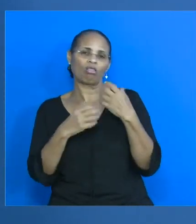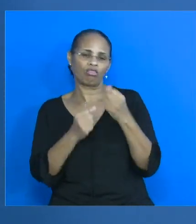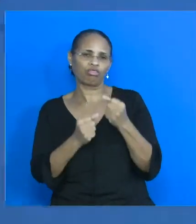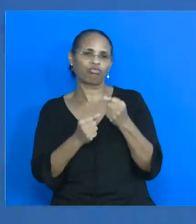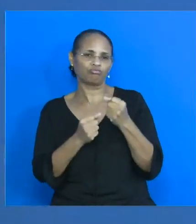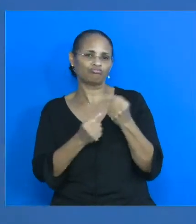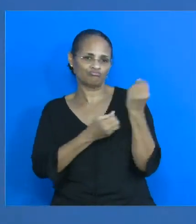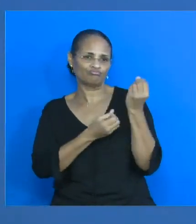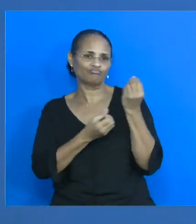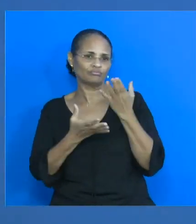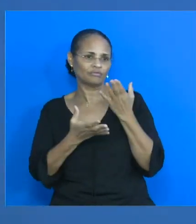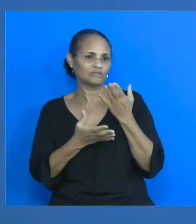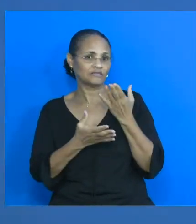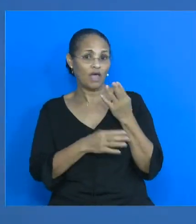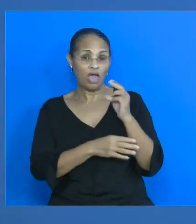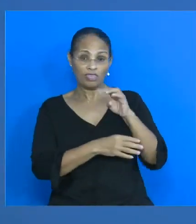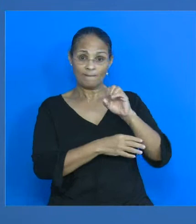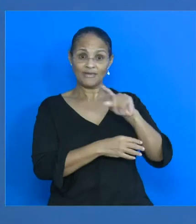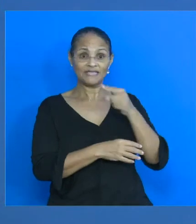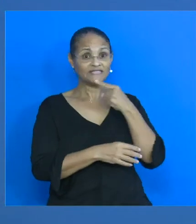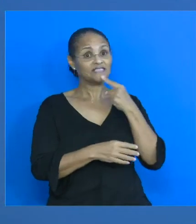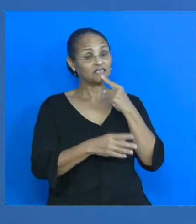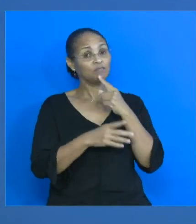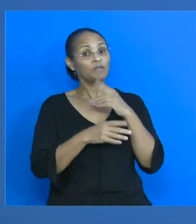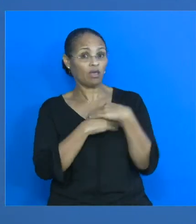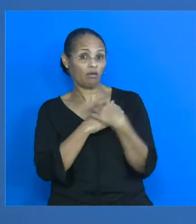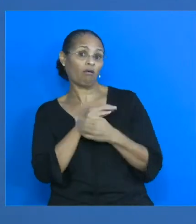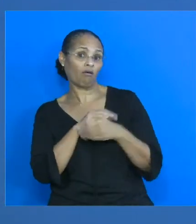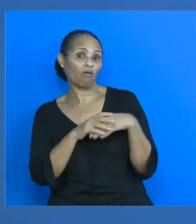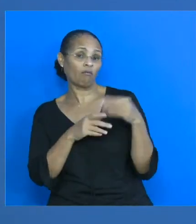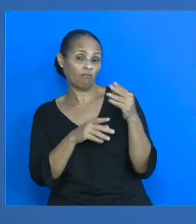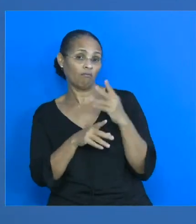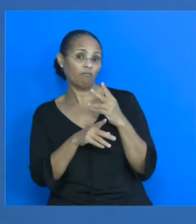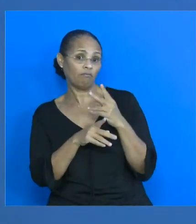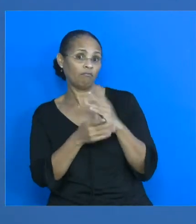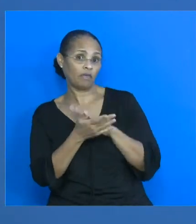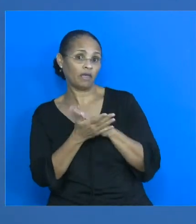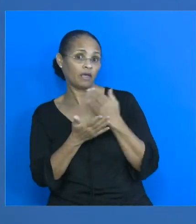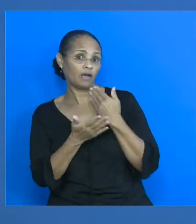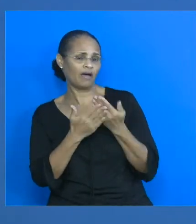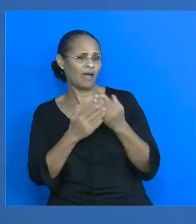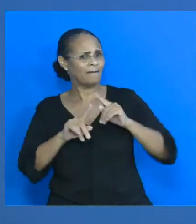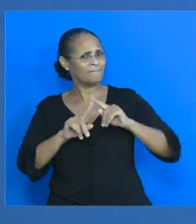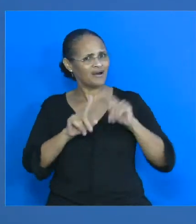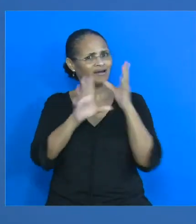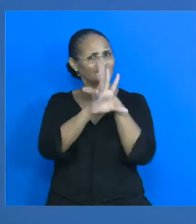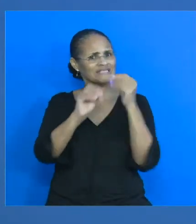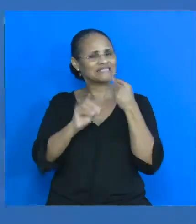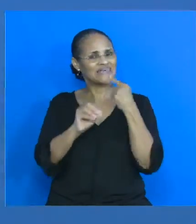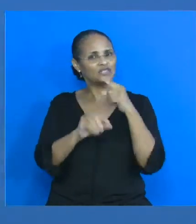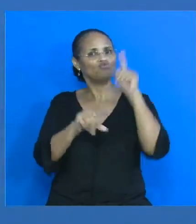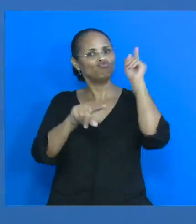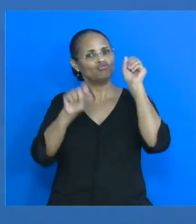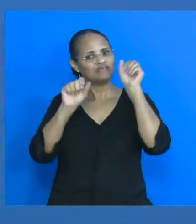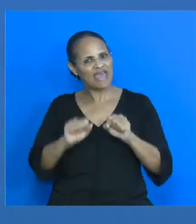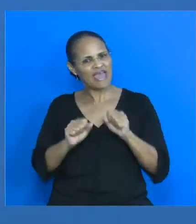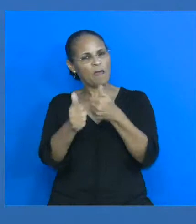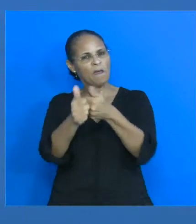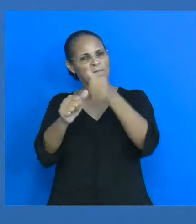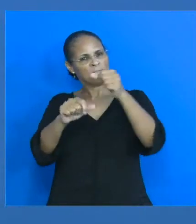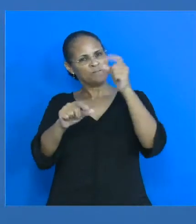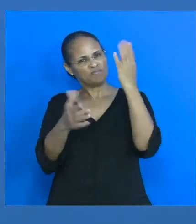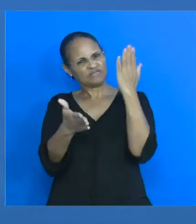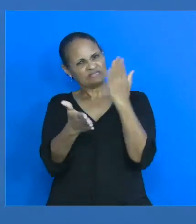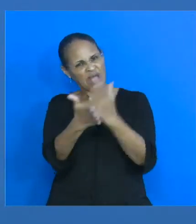very much. The minister's being very kind. I'm going to be a little bit less kind. These things are preventable. There